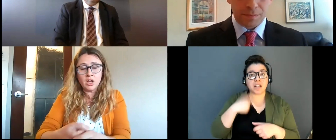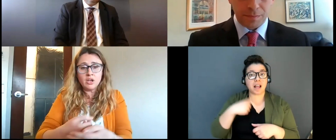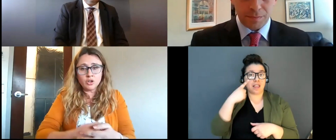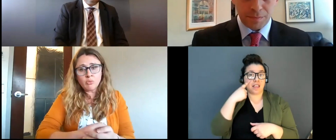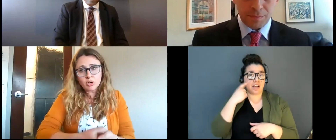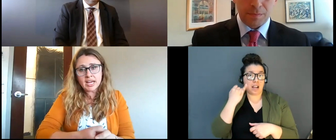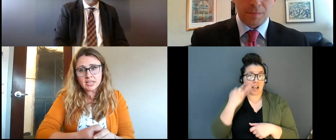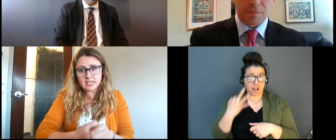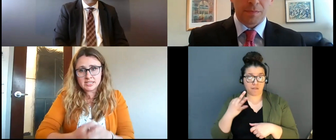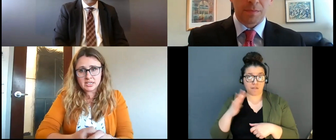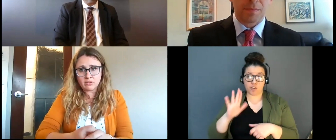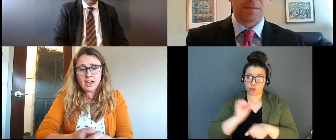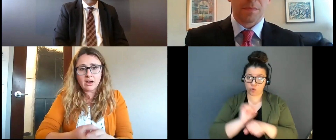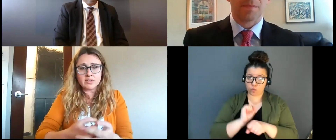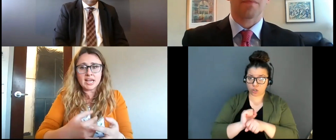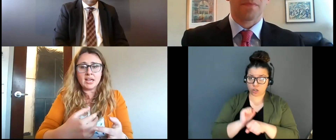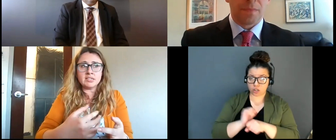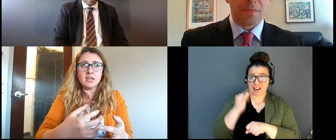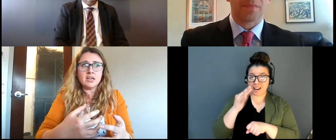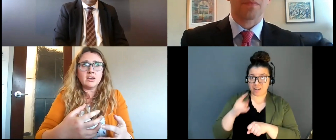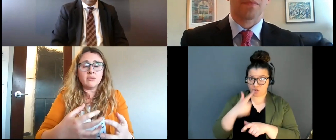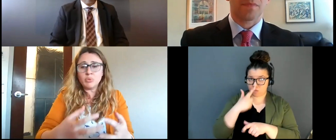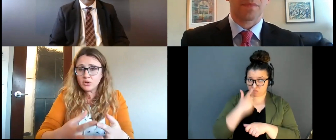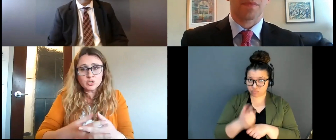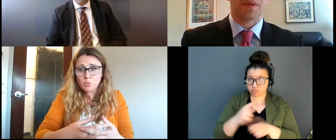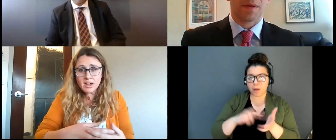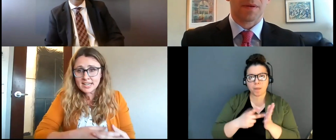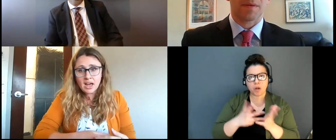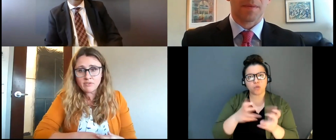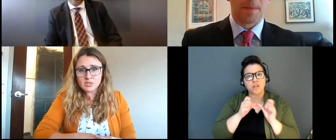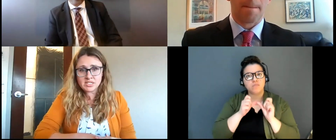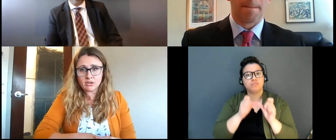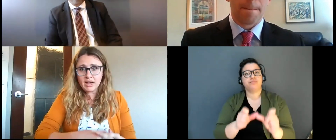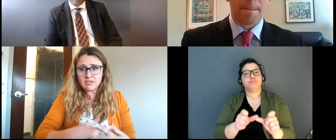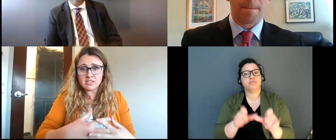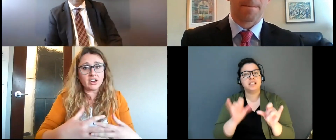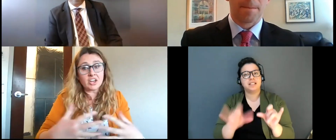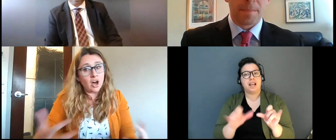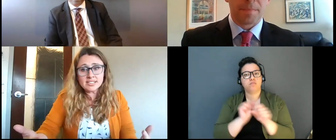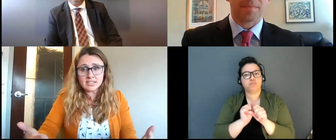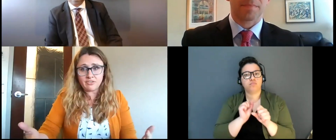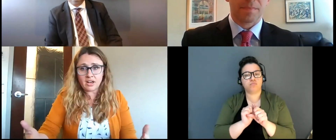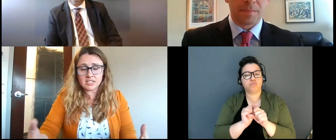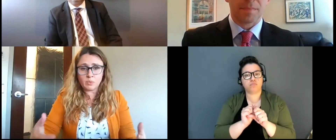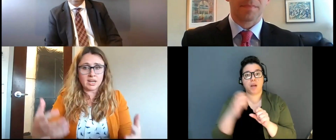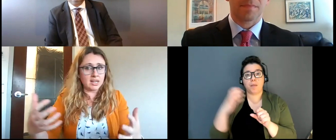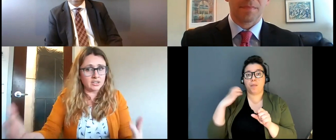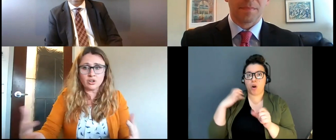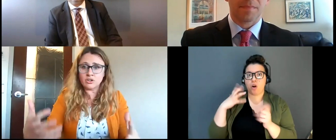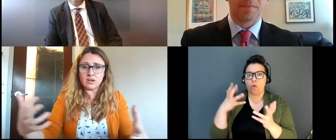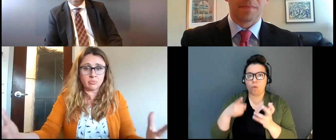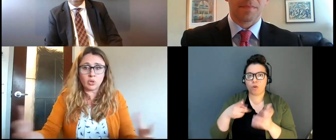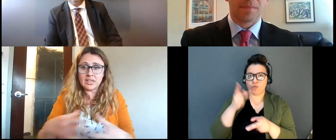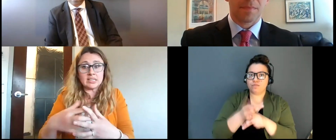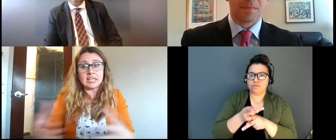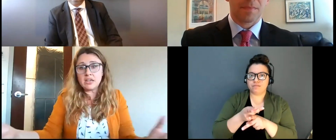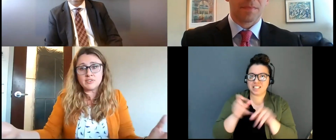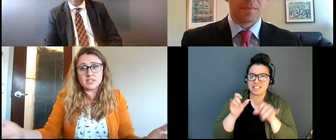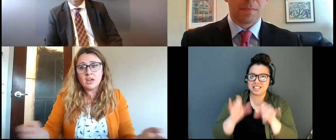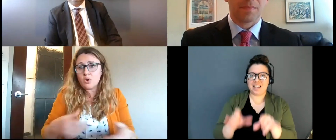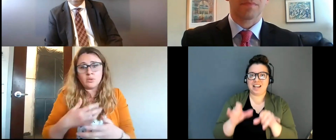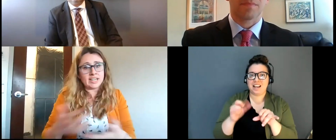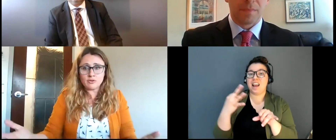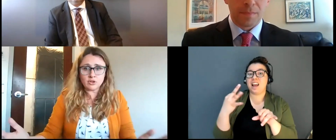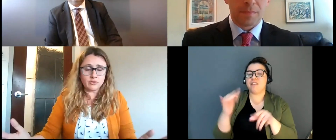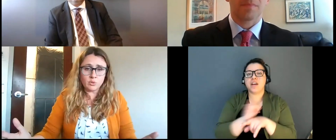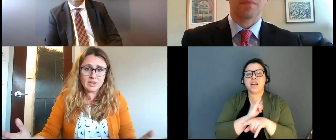interests you, you're more likely to stick around. And employers want to have you stick around. It's very costly for us when an intern or an employee